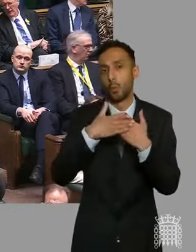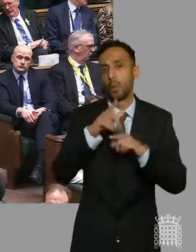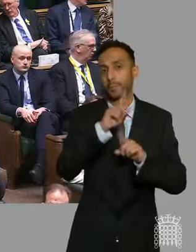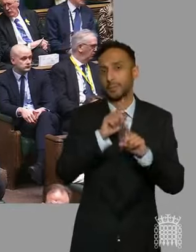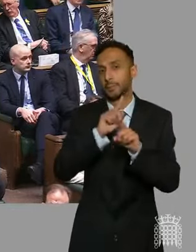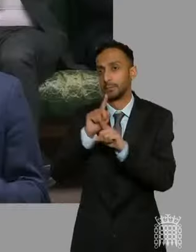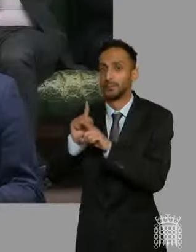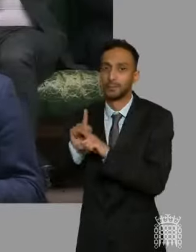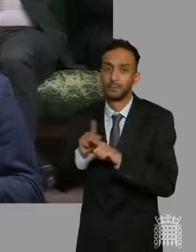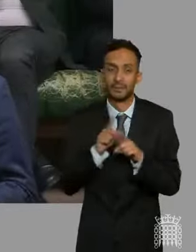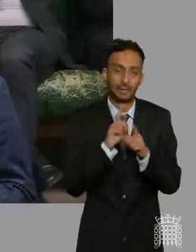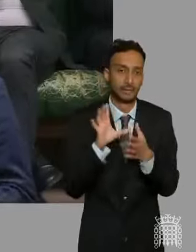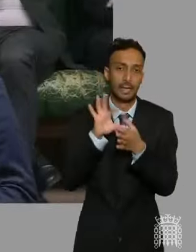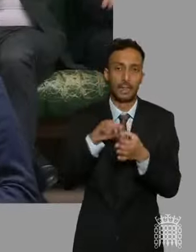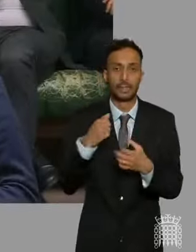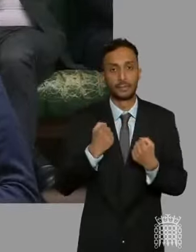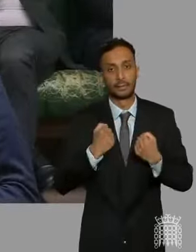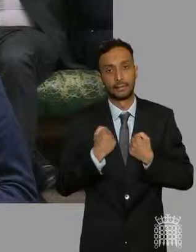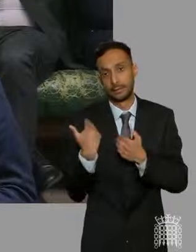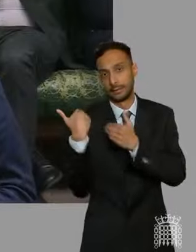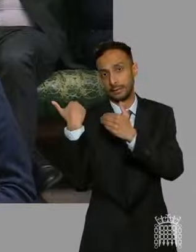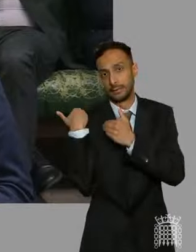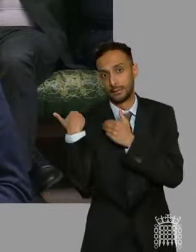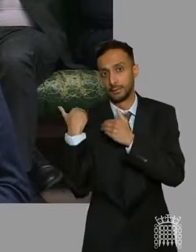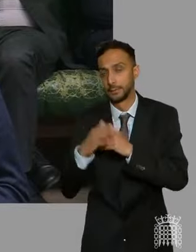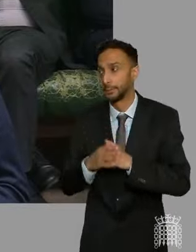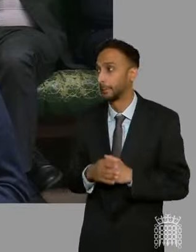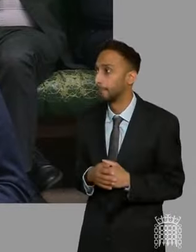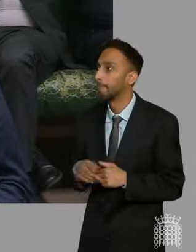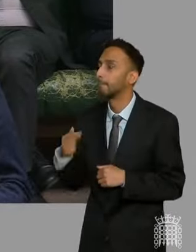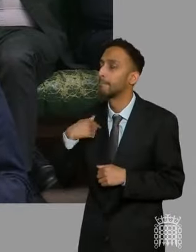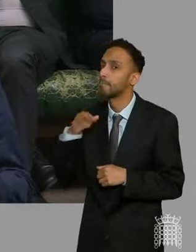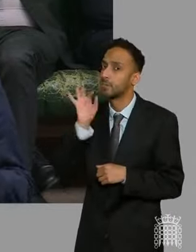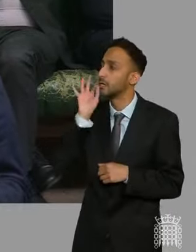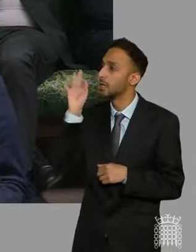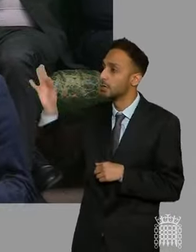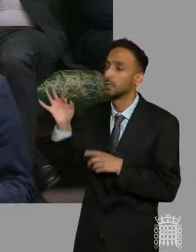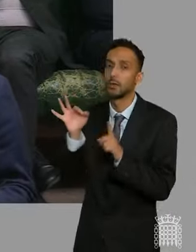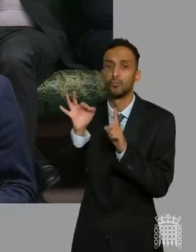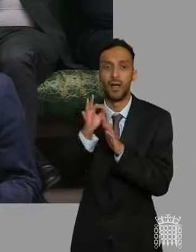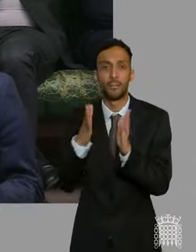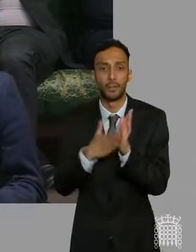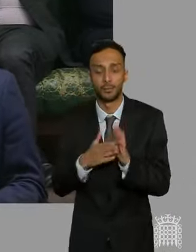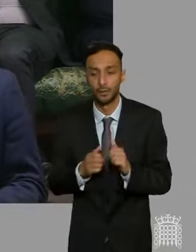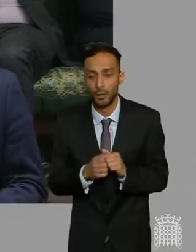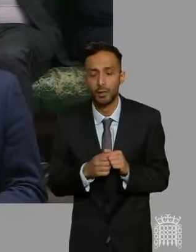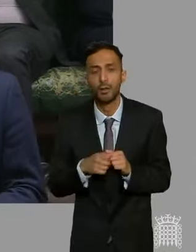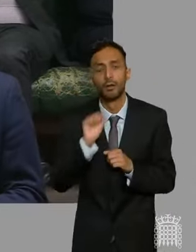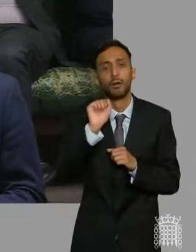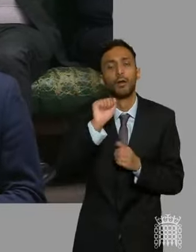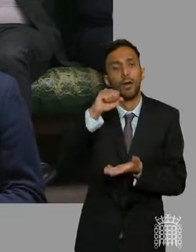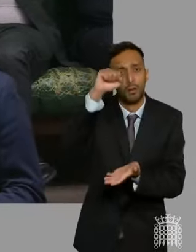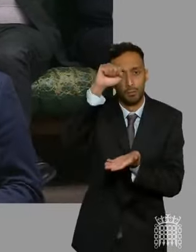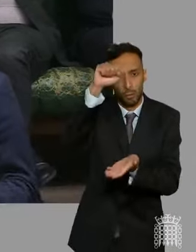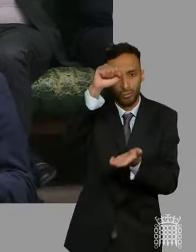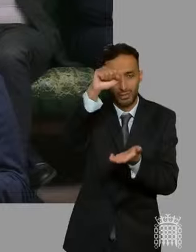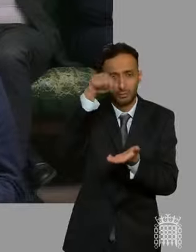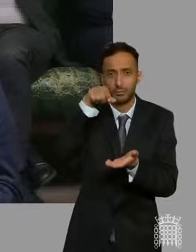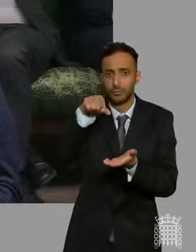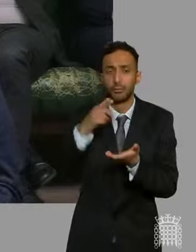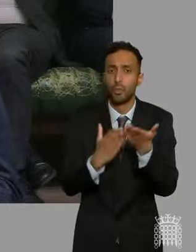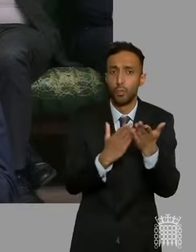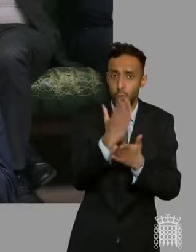this House whether the outcome of his budget was by design or by mistake? Did he mean to push 100,000 pensioners